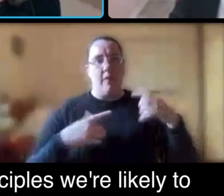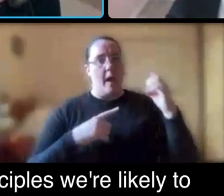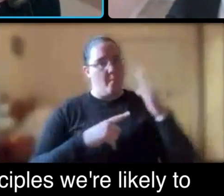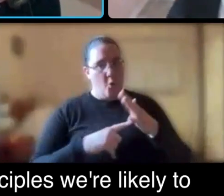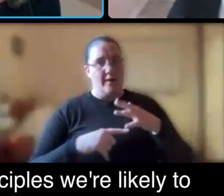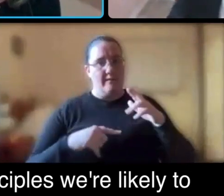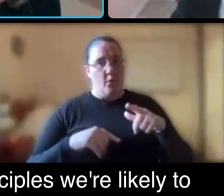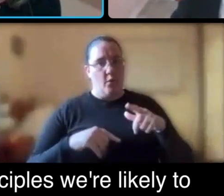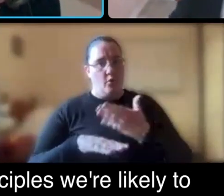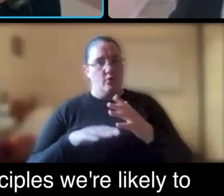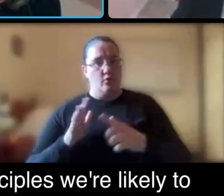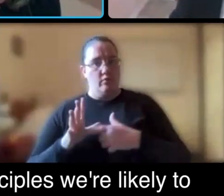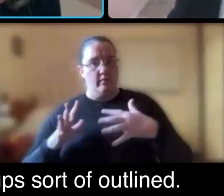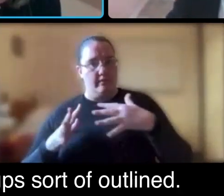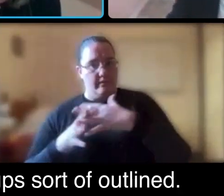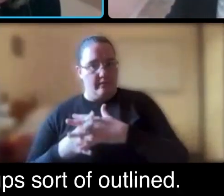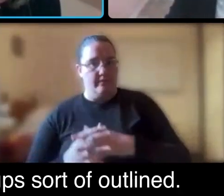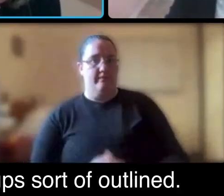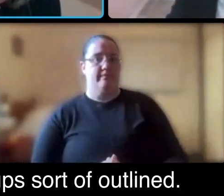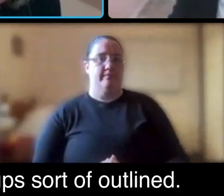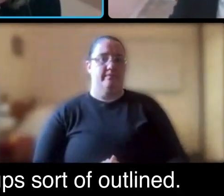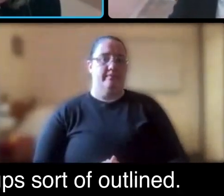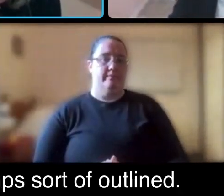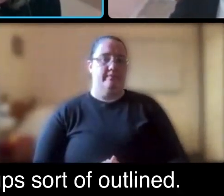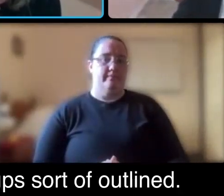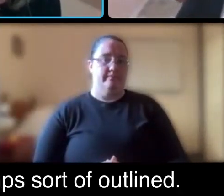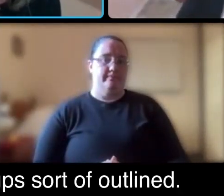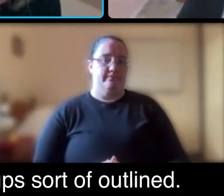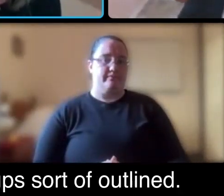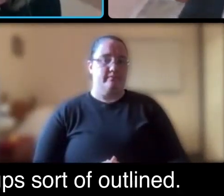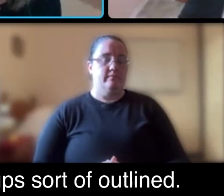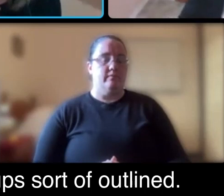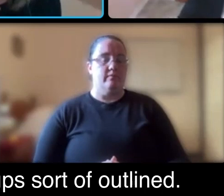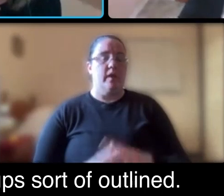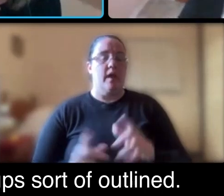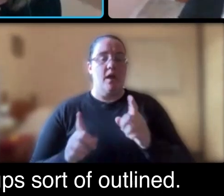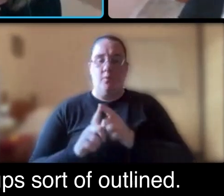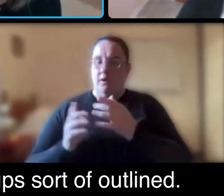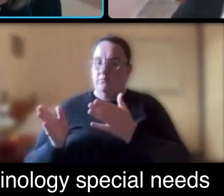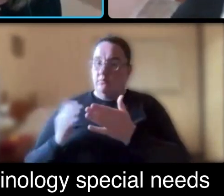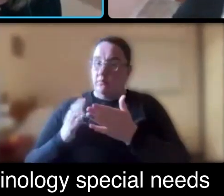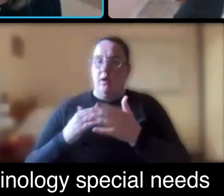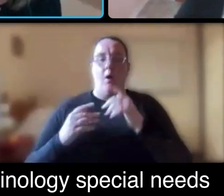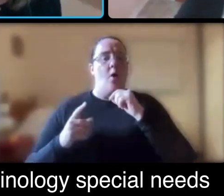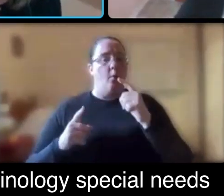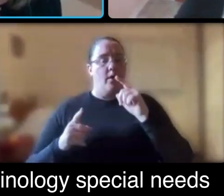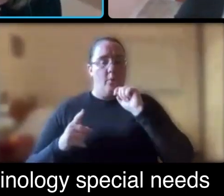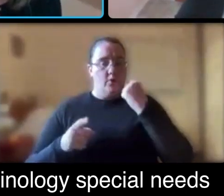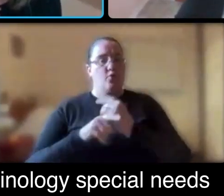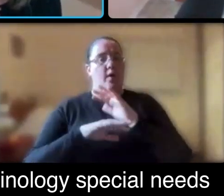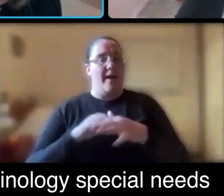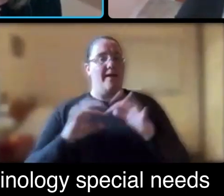will have in the principles, we're likely to have special needs groups sort of outlined. We won't be using